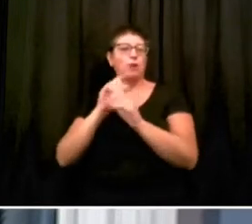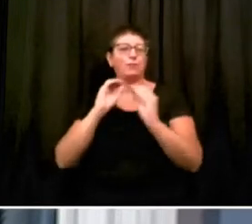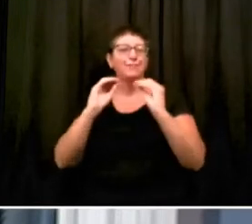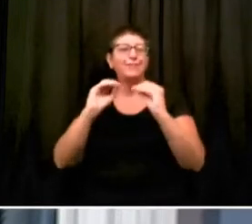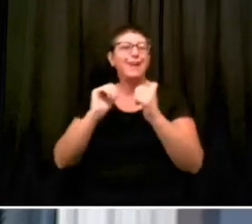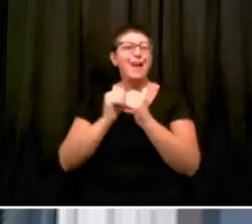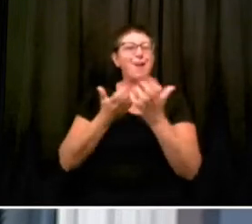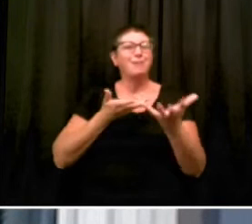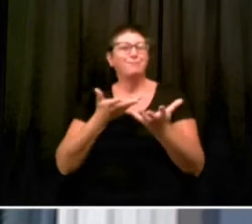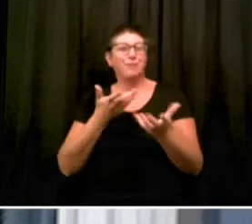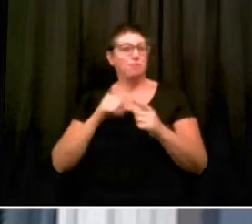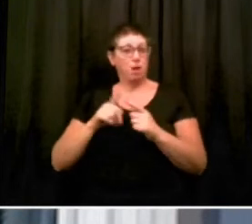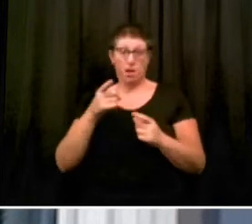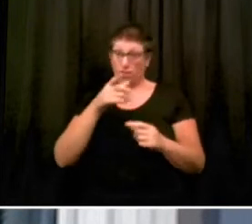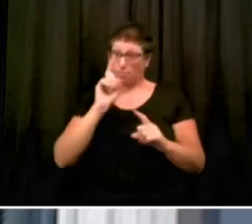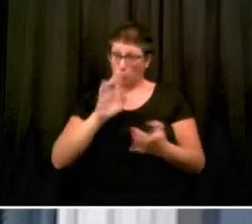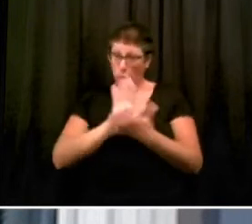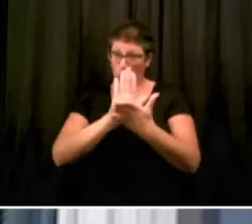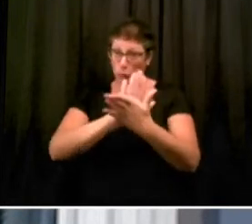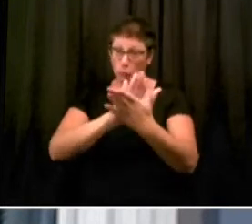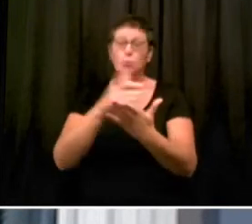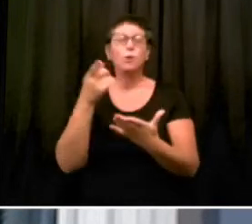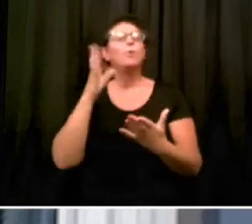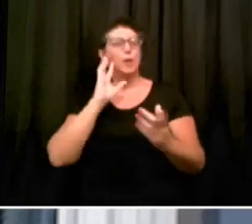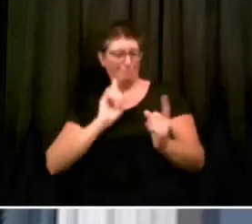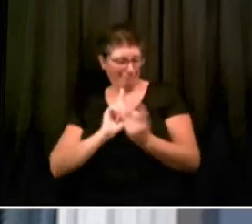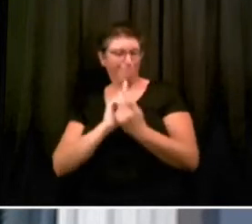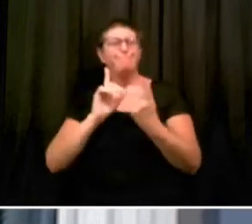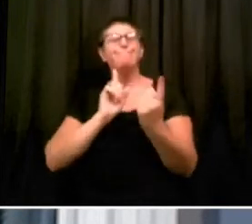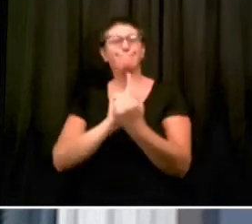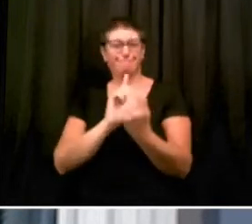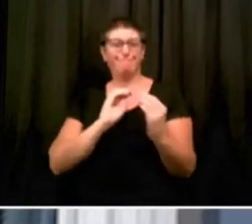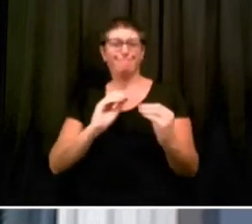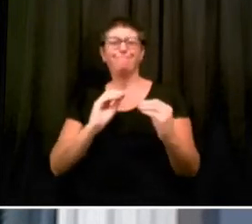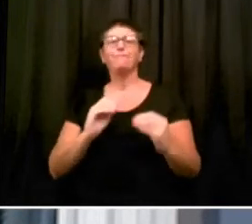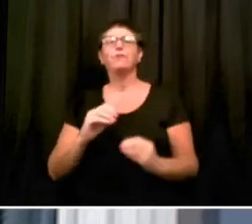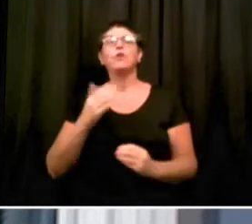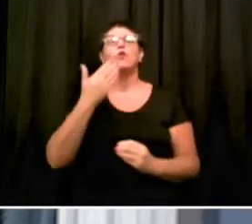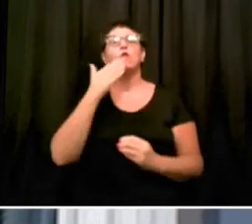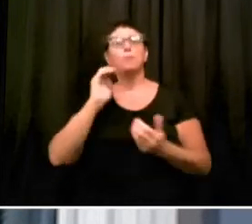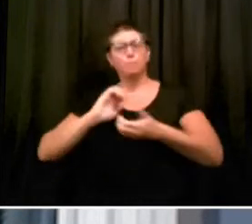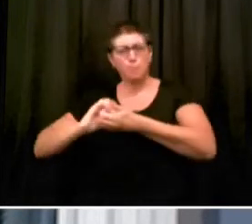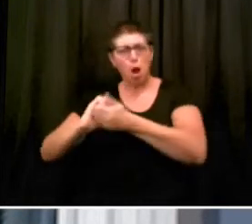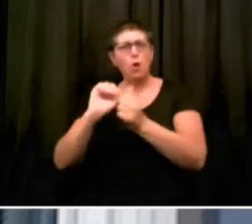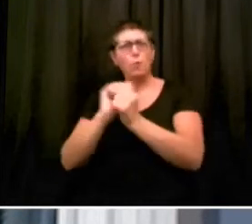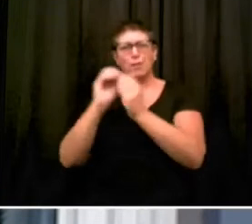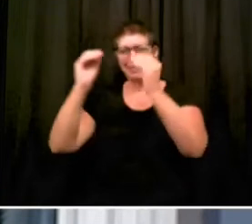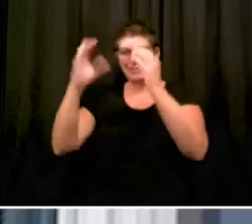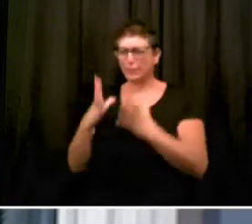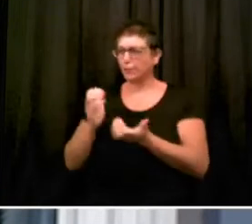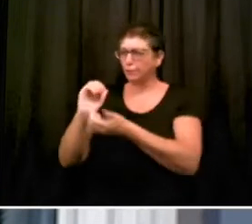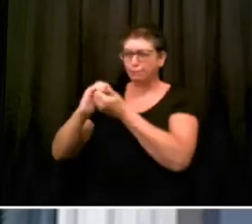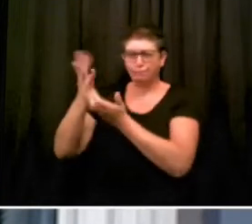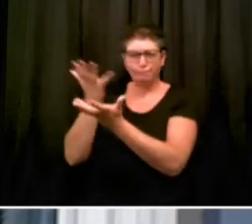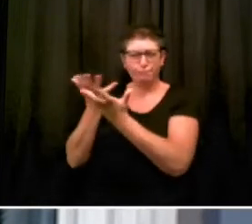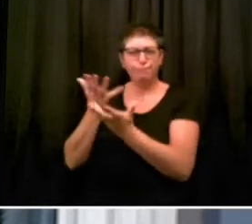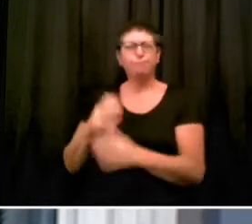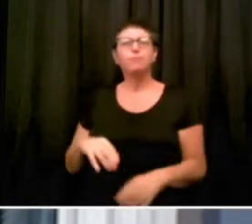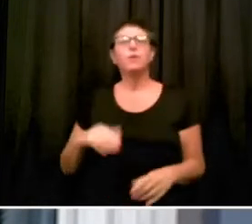they ever have been. They put themselves into harm's way every single day, and they are out there for the residents of New York